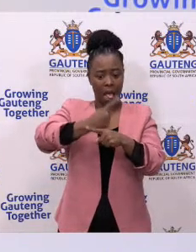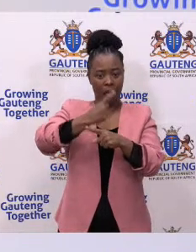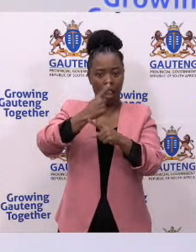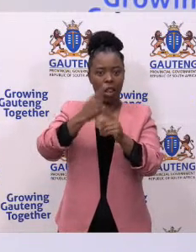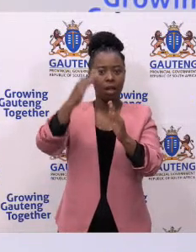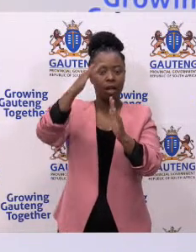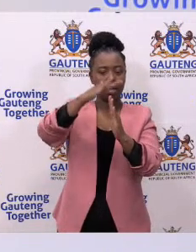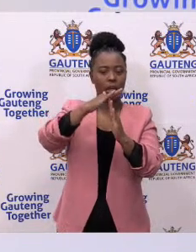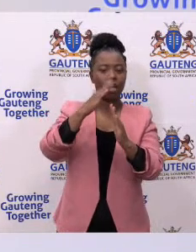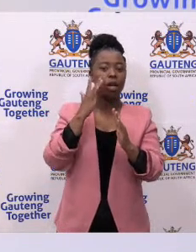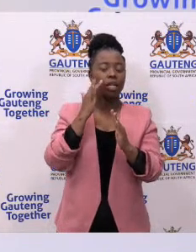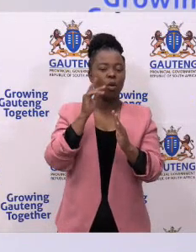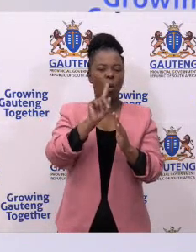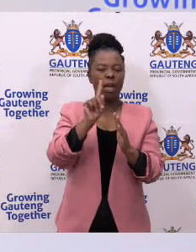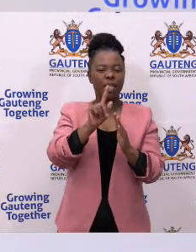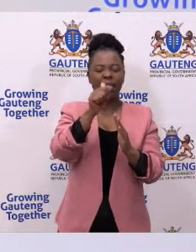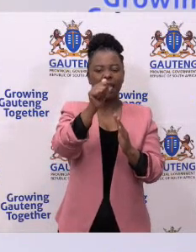which was